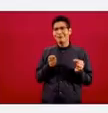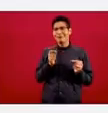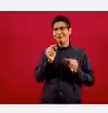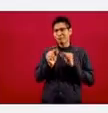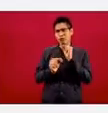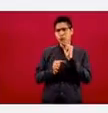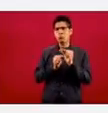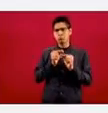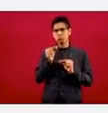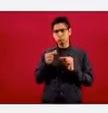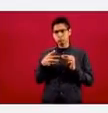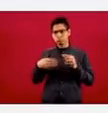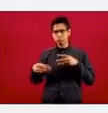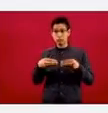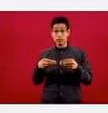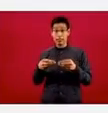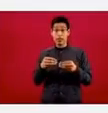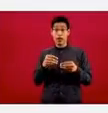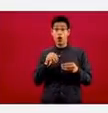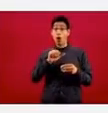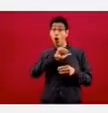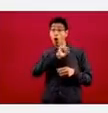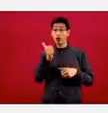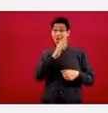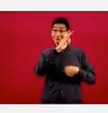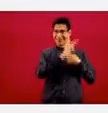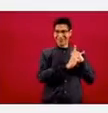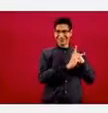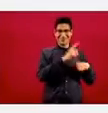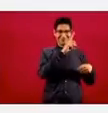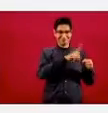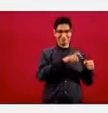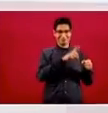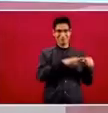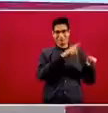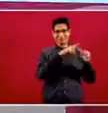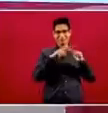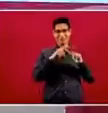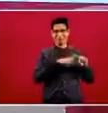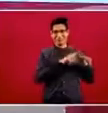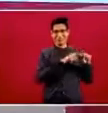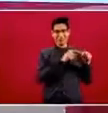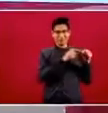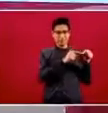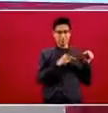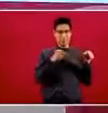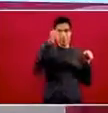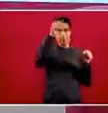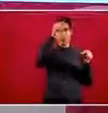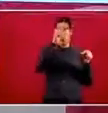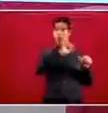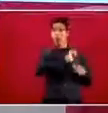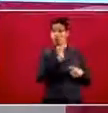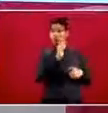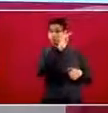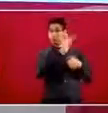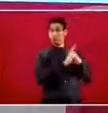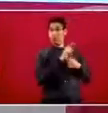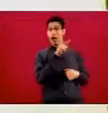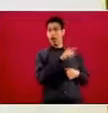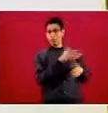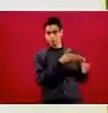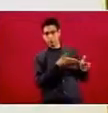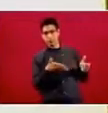curve as compared to that of other countries that are currently